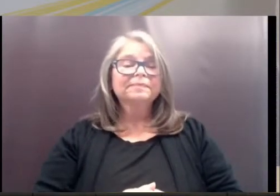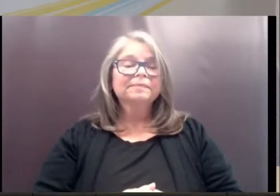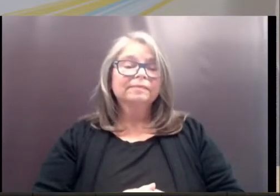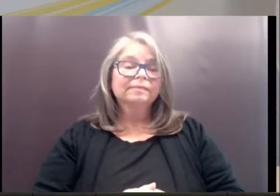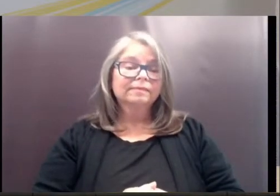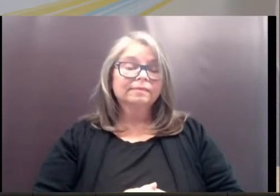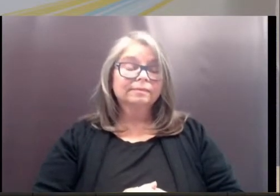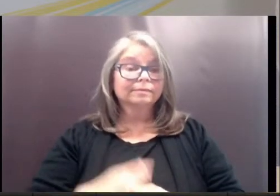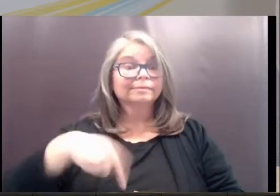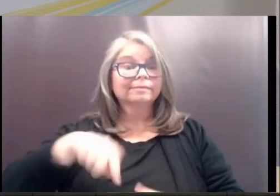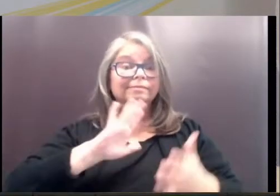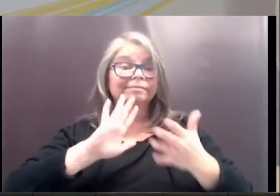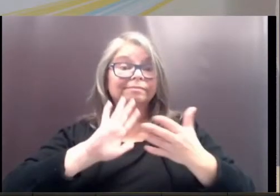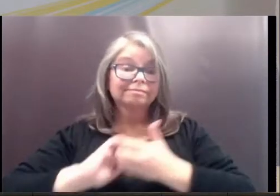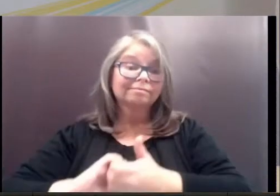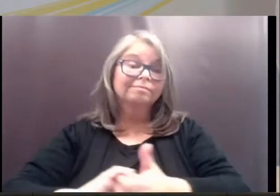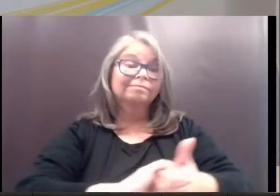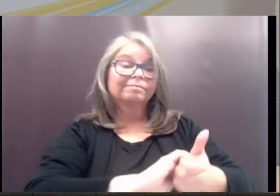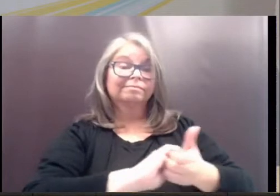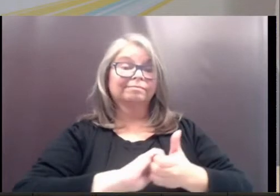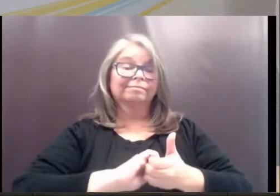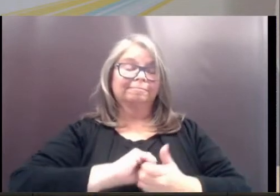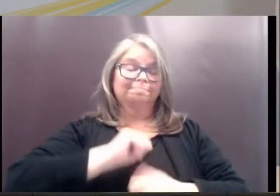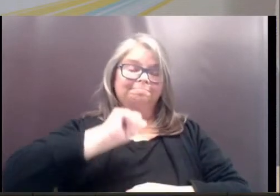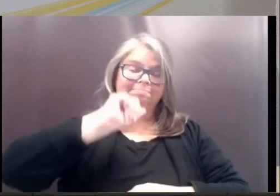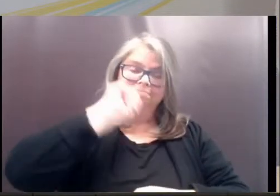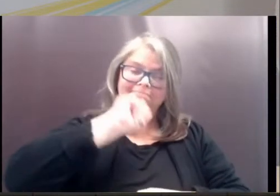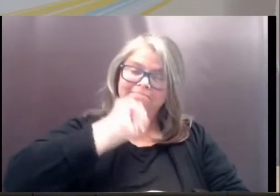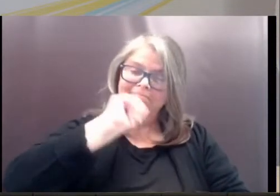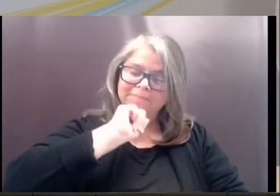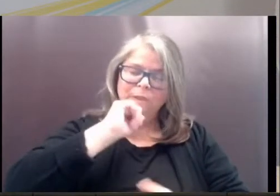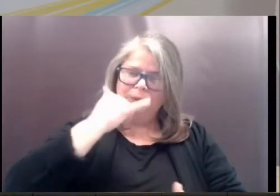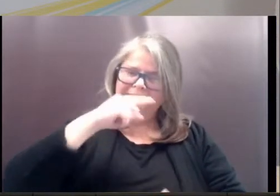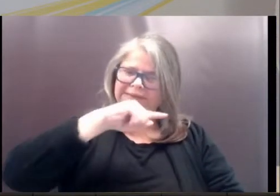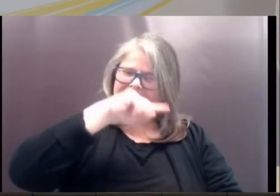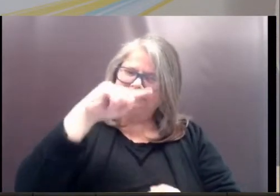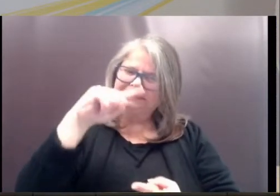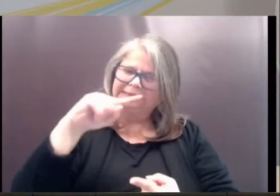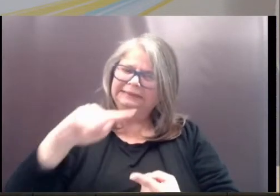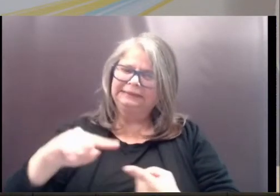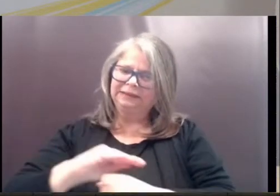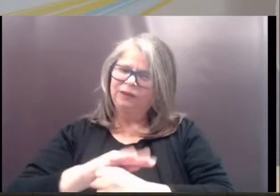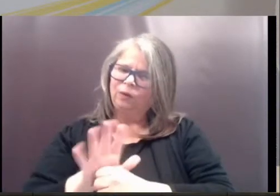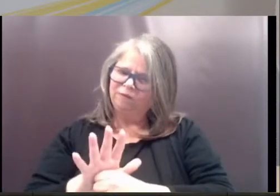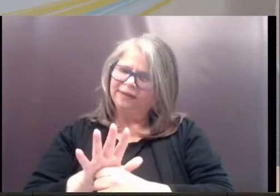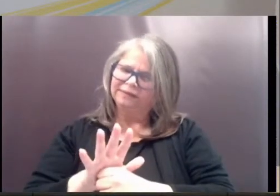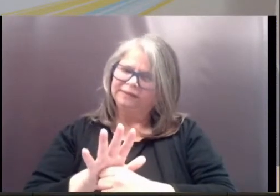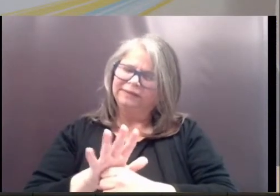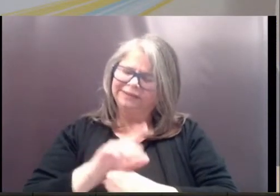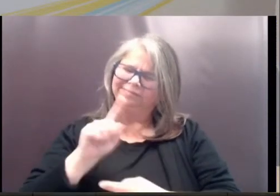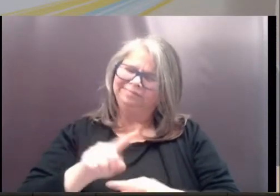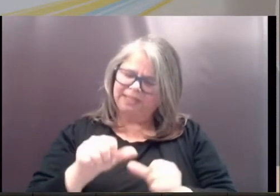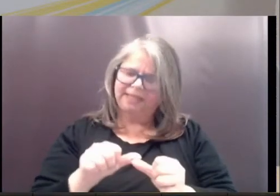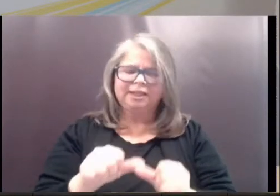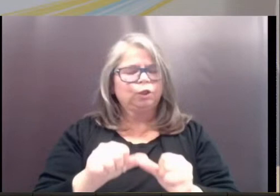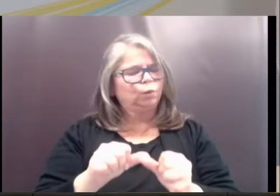apart and double down our efforts to limit the impact of COVID-19, let us continue to be patient and kind. Thank you.